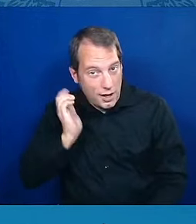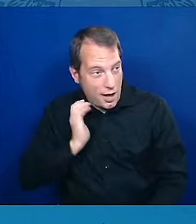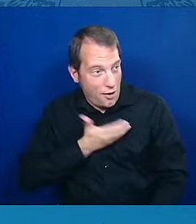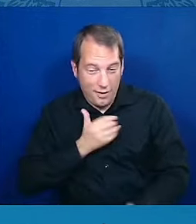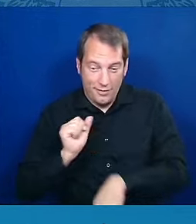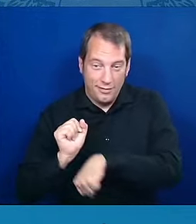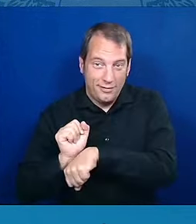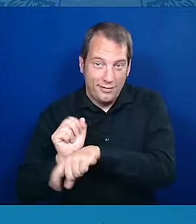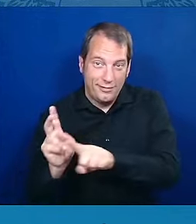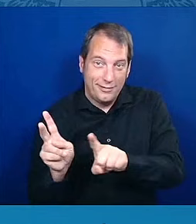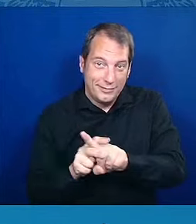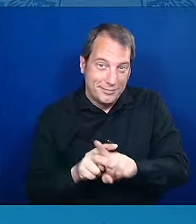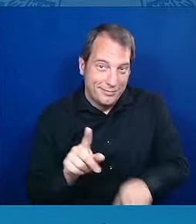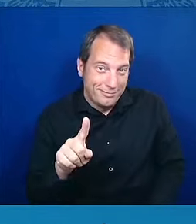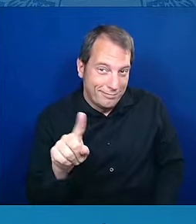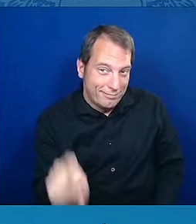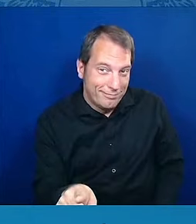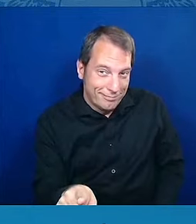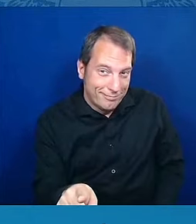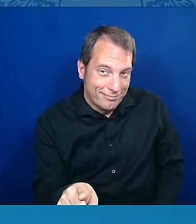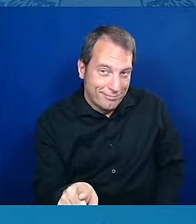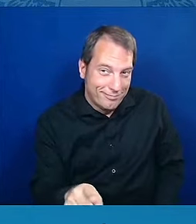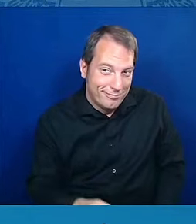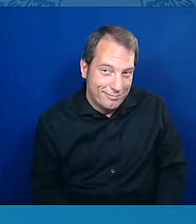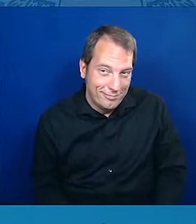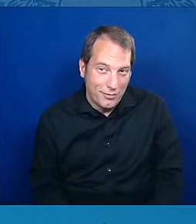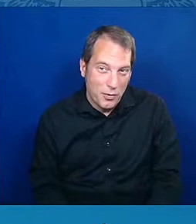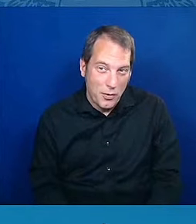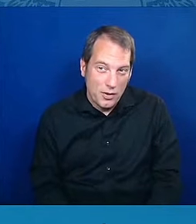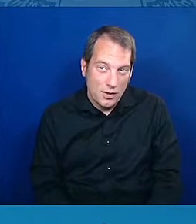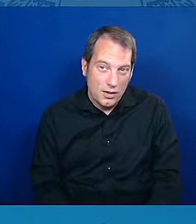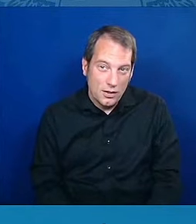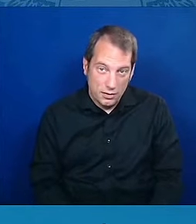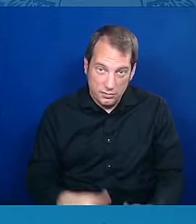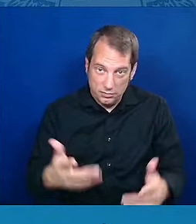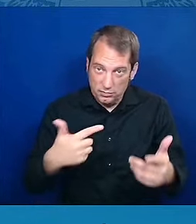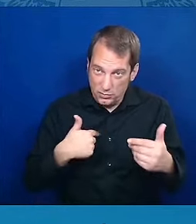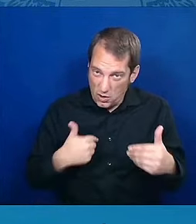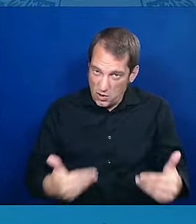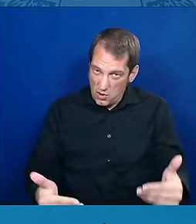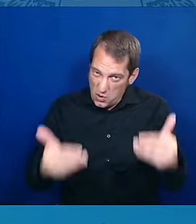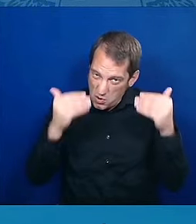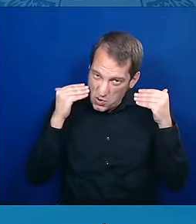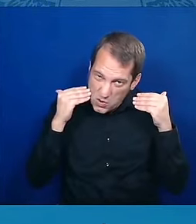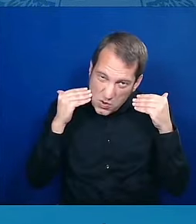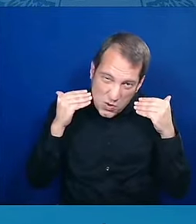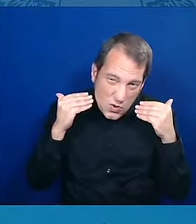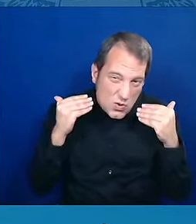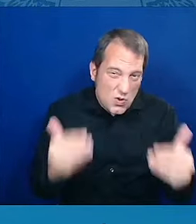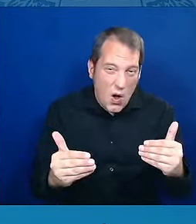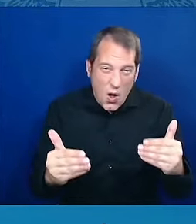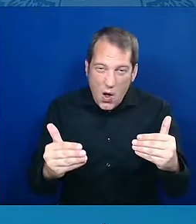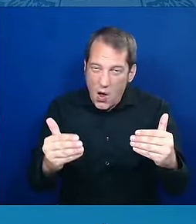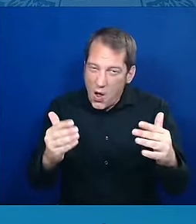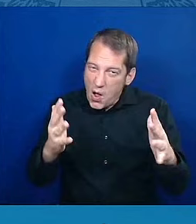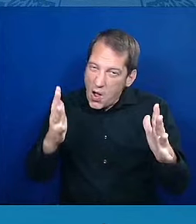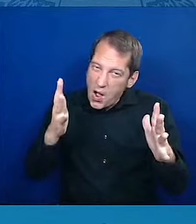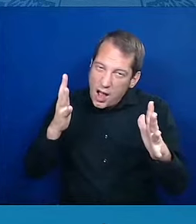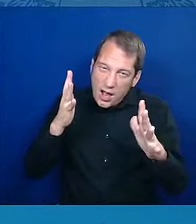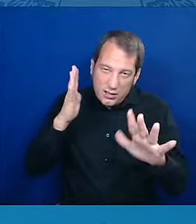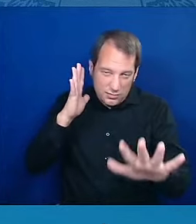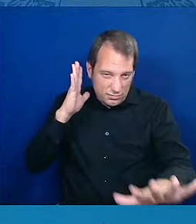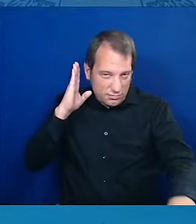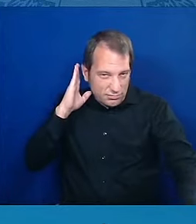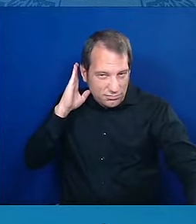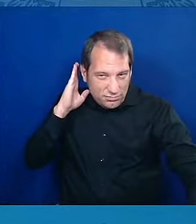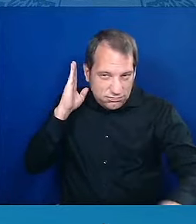Yeah. Are we going to go full throttle through November 5th? Are we going to